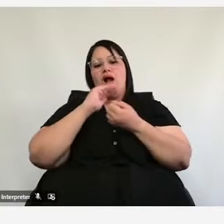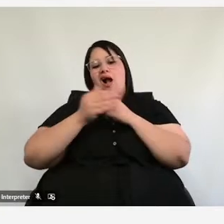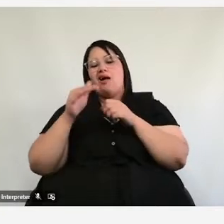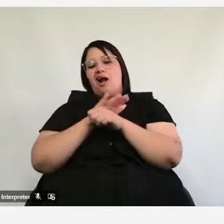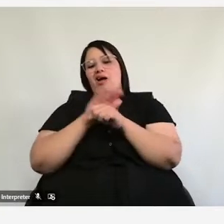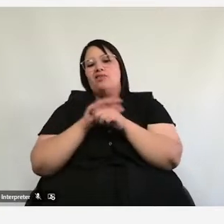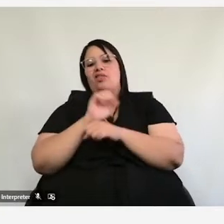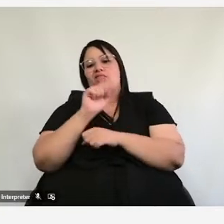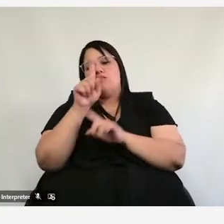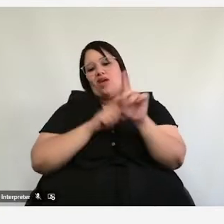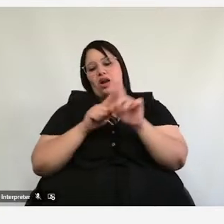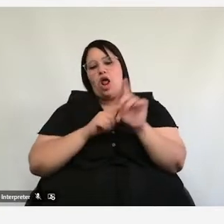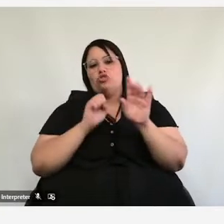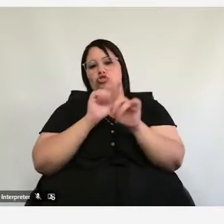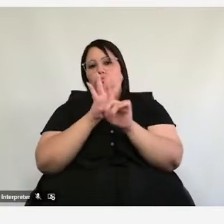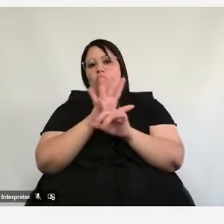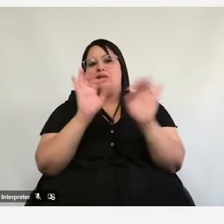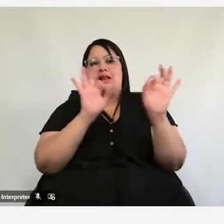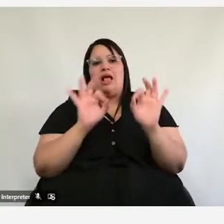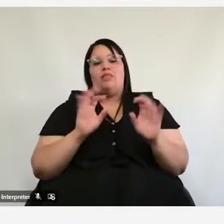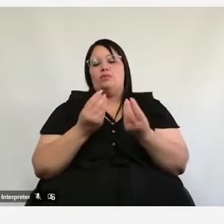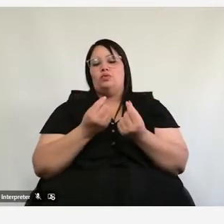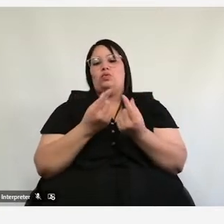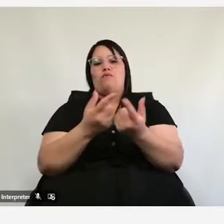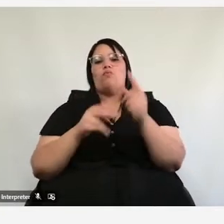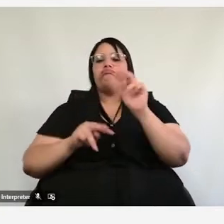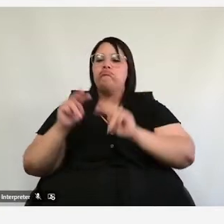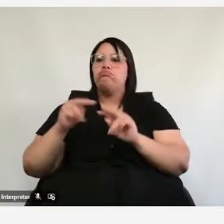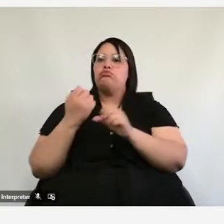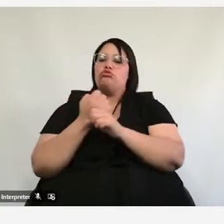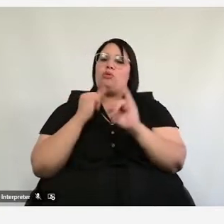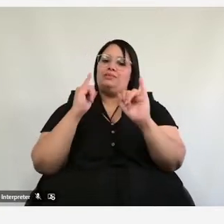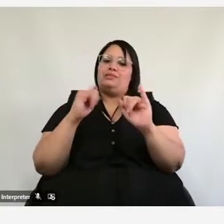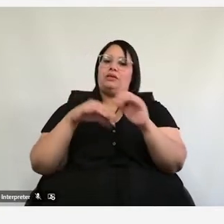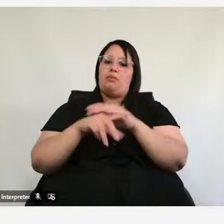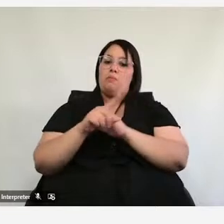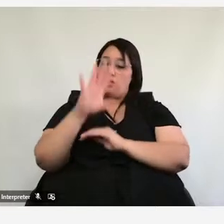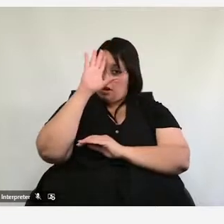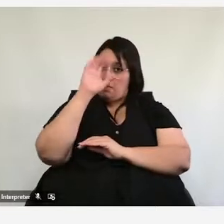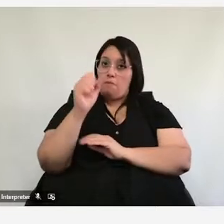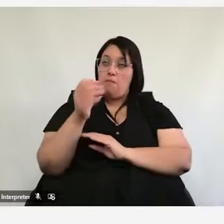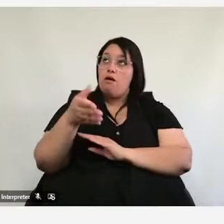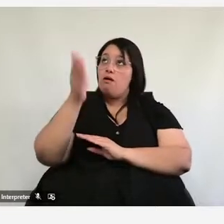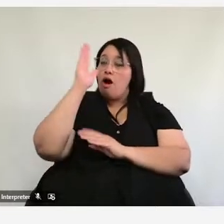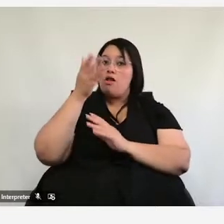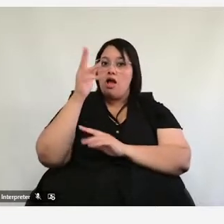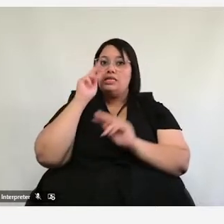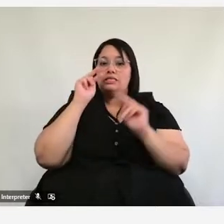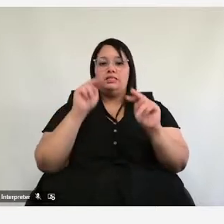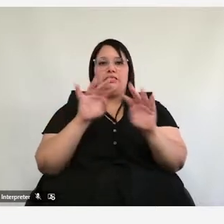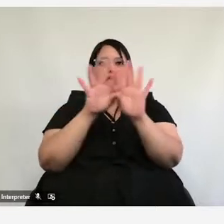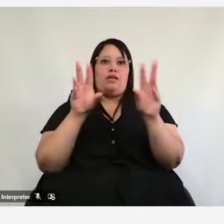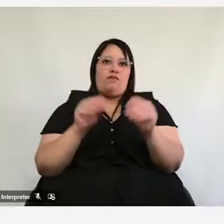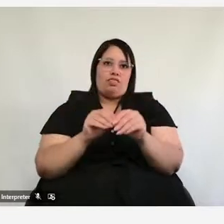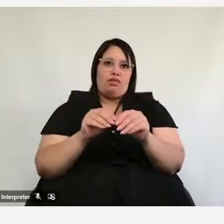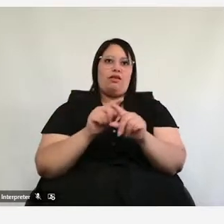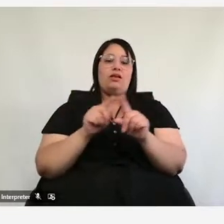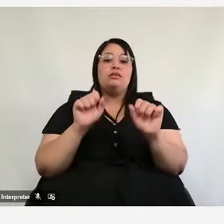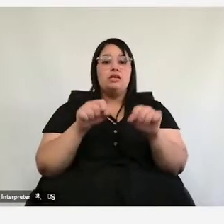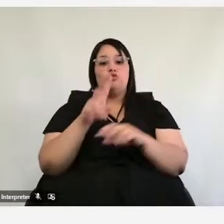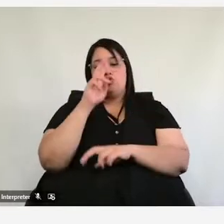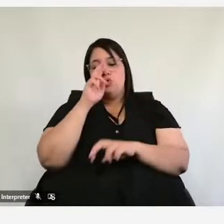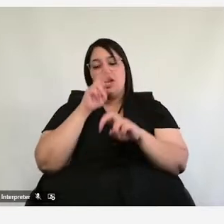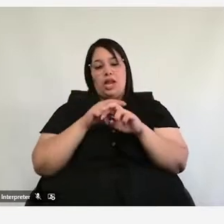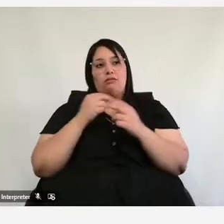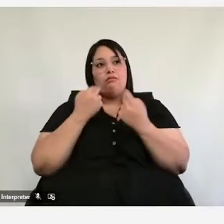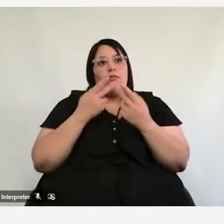they are doing nothing to address job crisis in the province. Maar onthou, die Here is die Here en hy sien alles. Indeed, you need to step